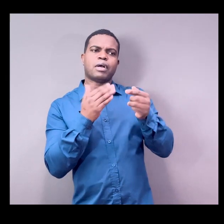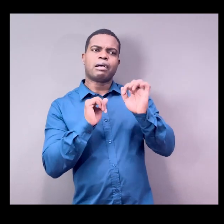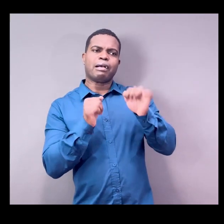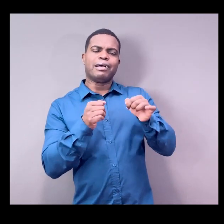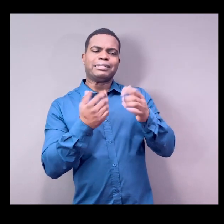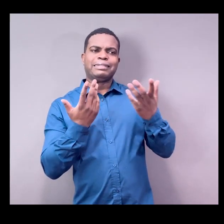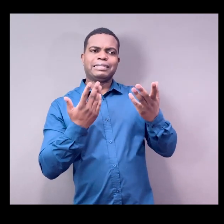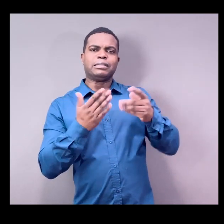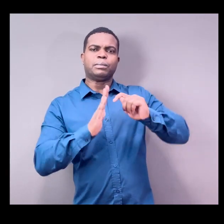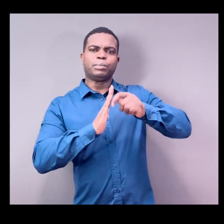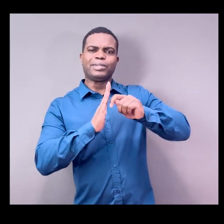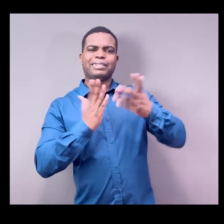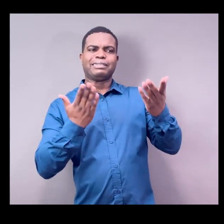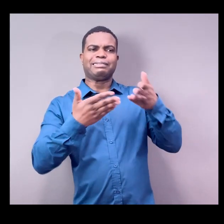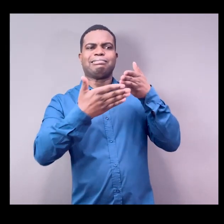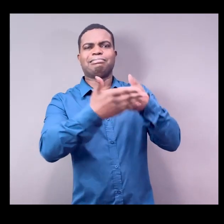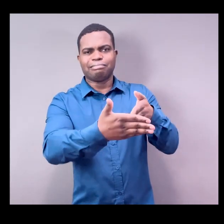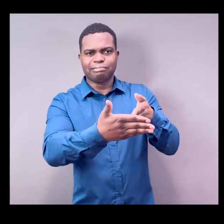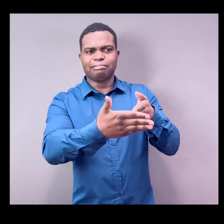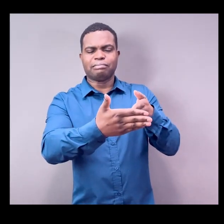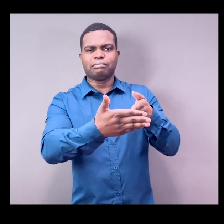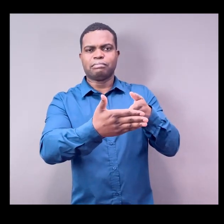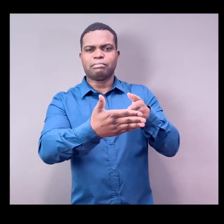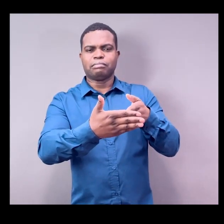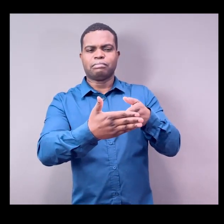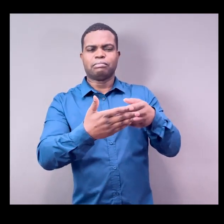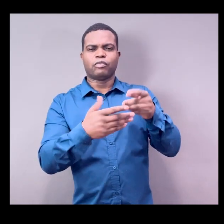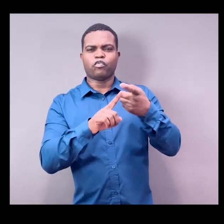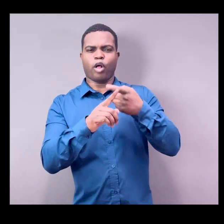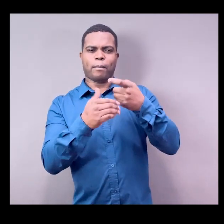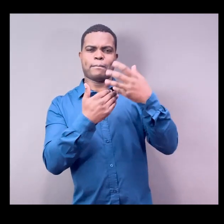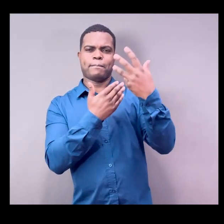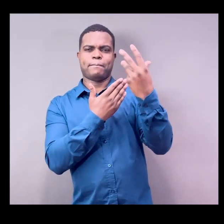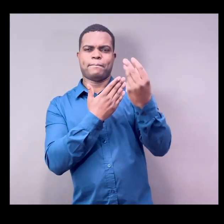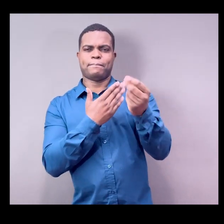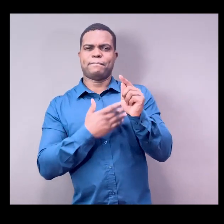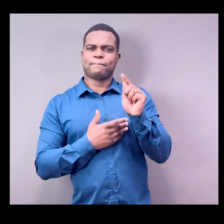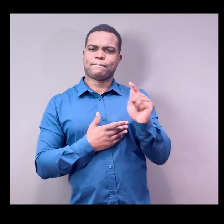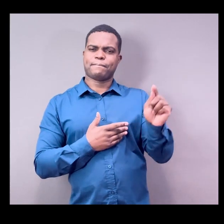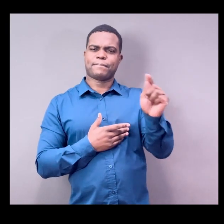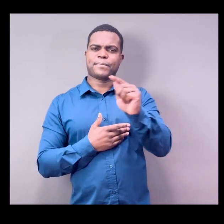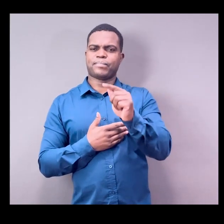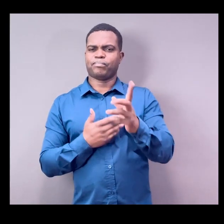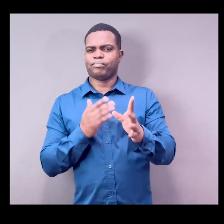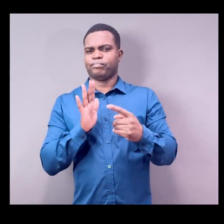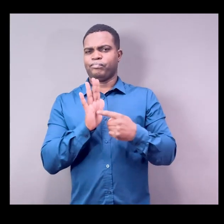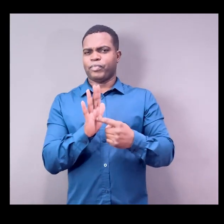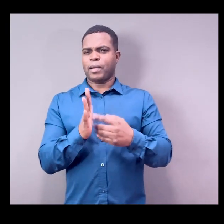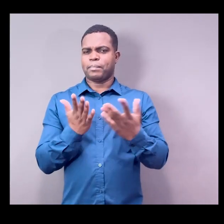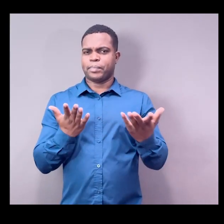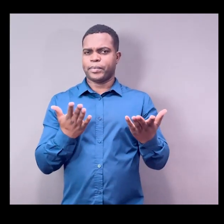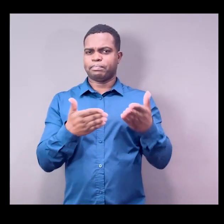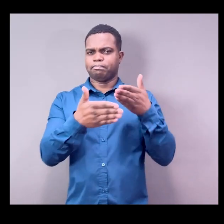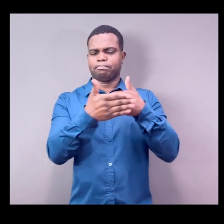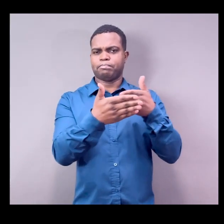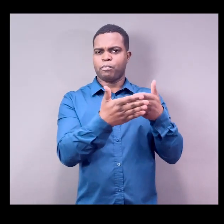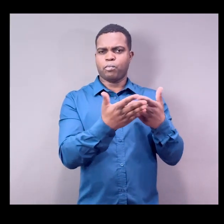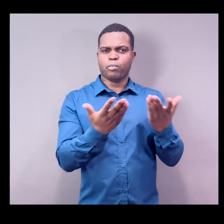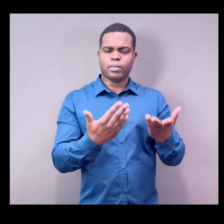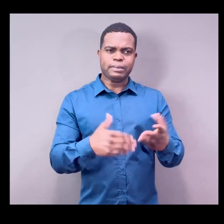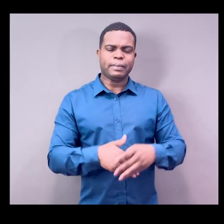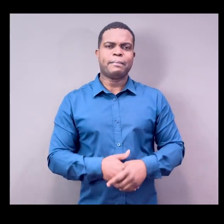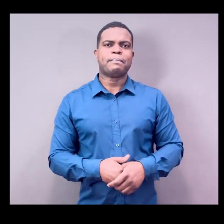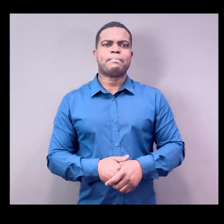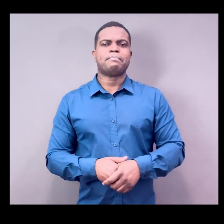that could hinder your initiative progress. Now you need to consider the potential